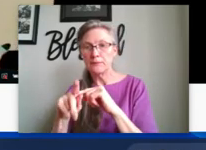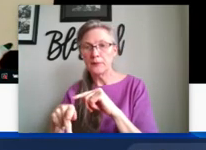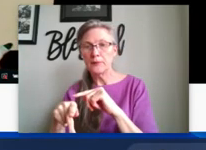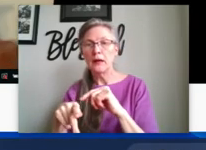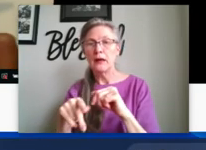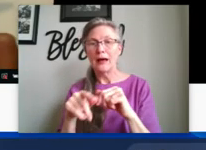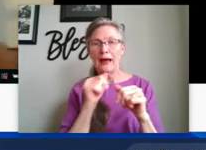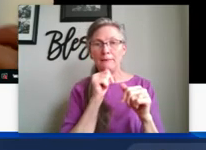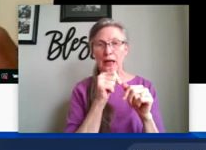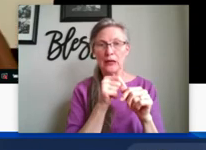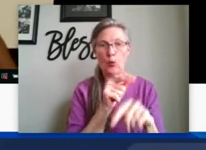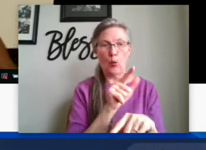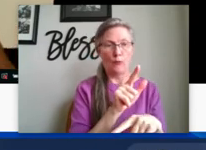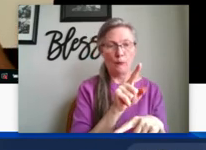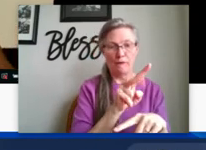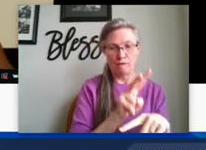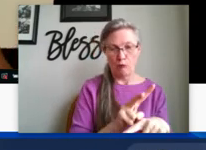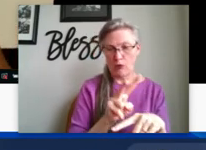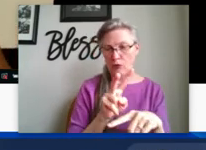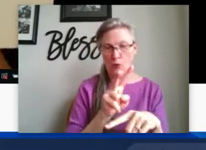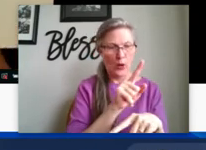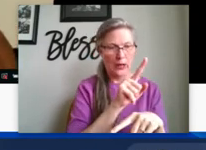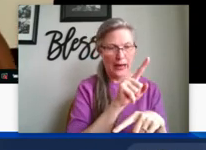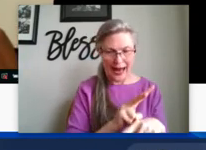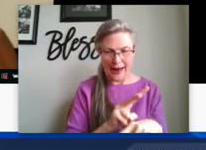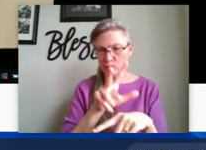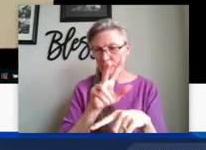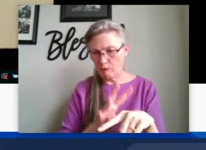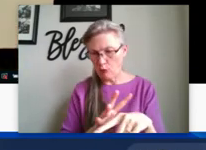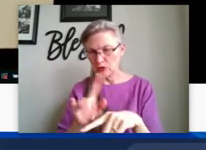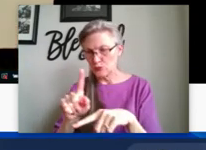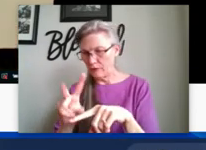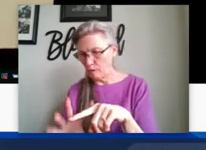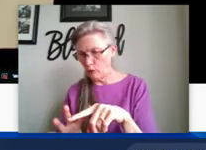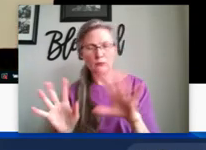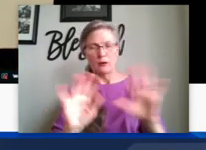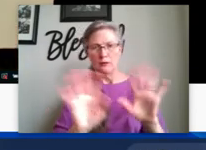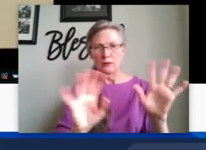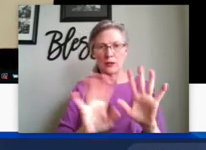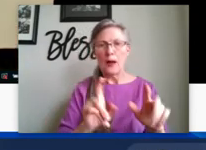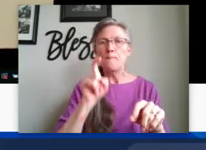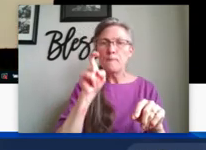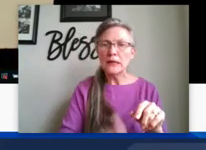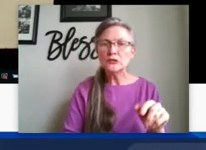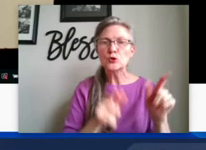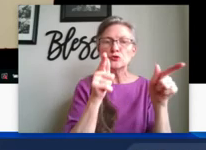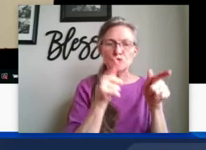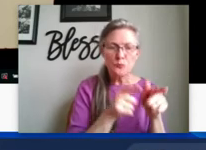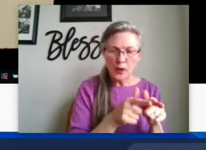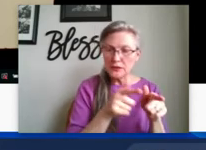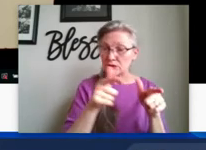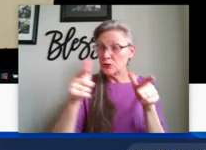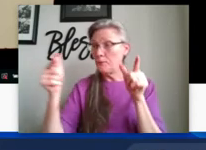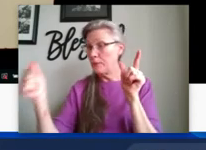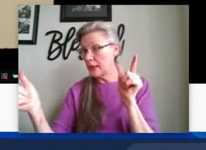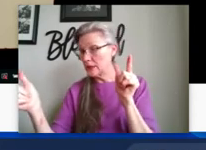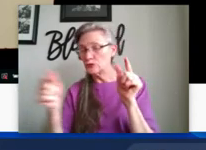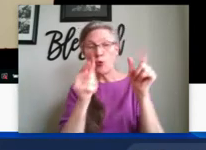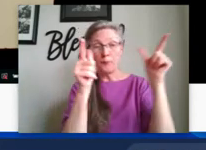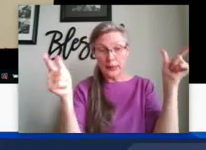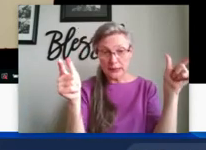out of order. I'm staying in numerical order. I cannot just write these numbers in whatever order I want. I need to go in order so that my scale